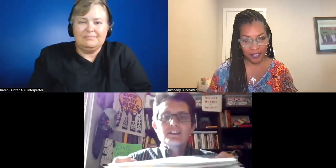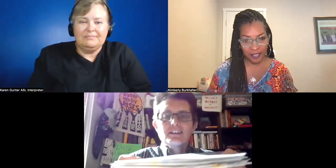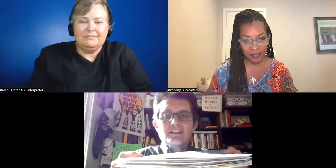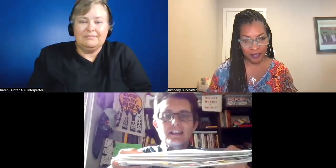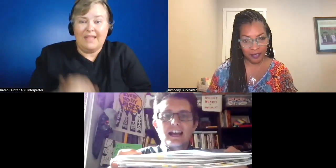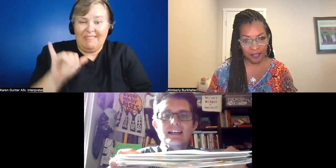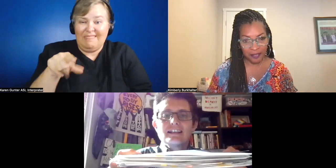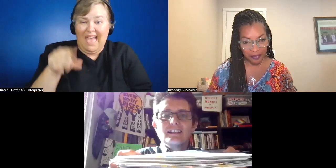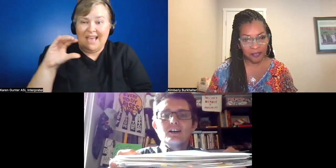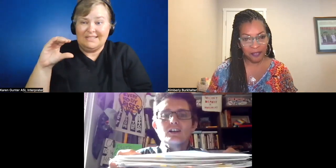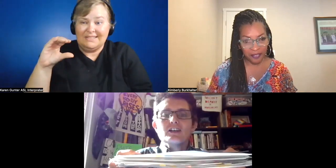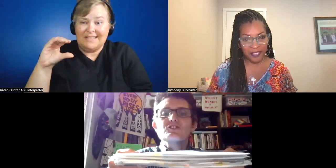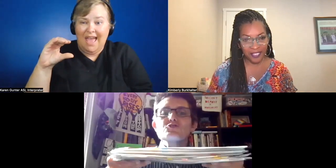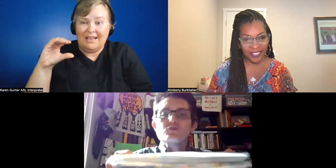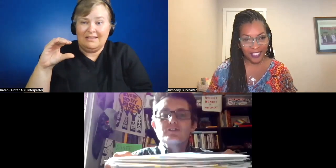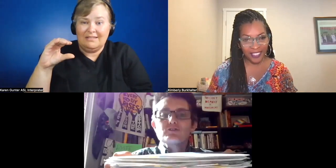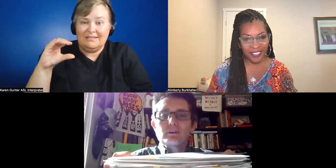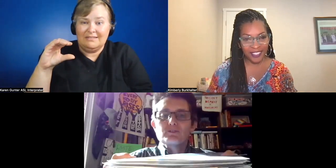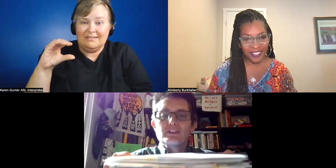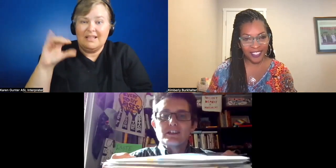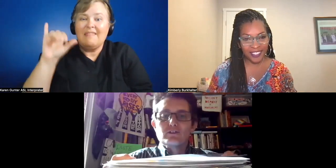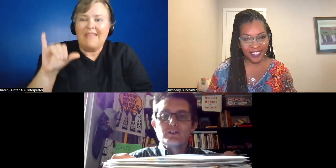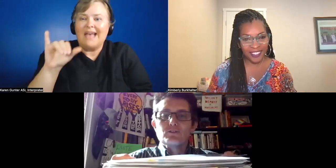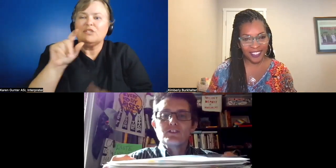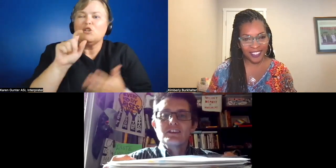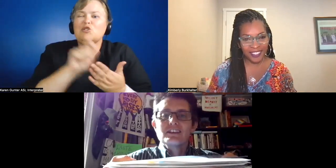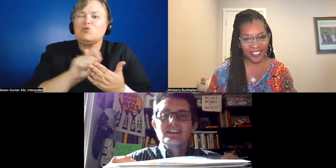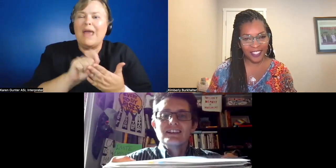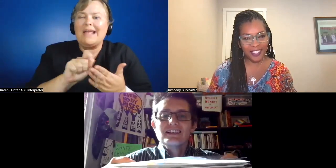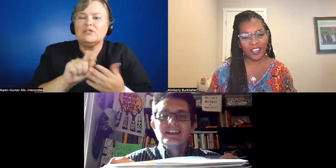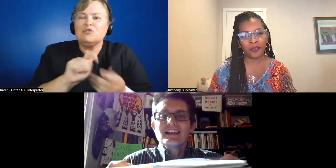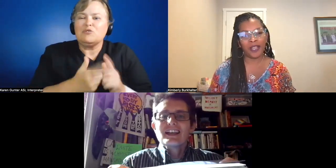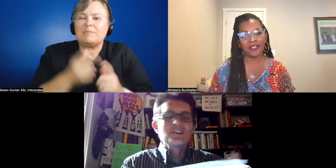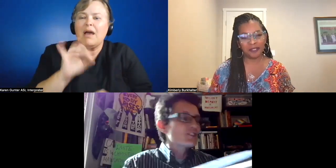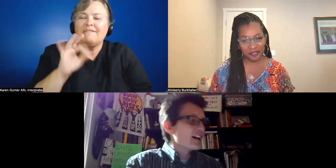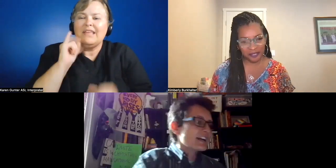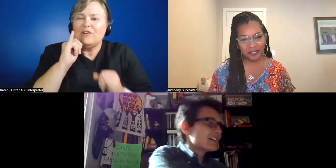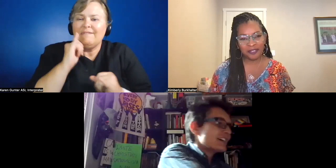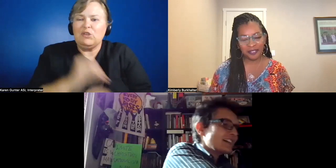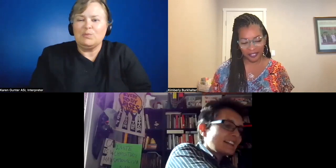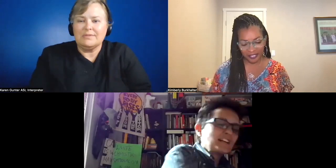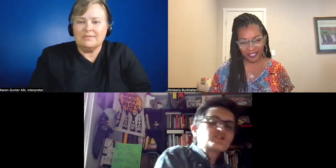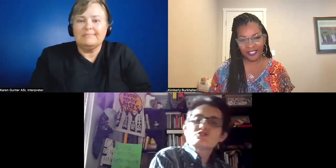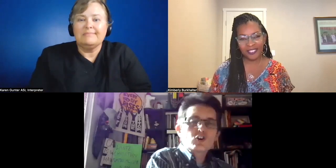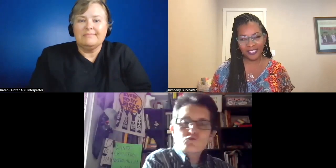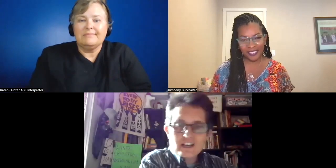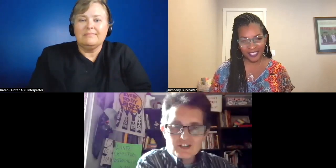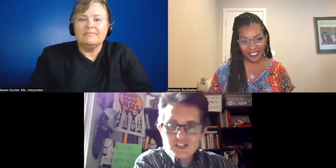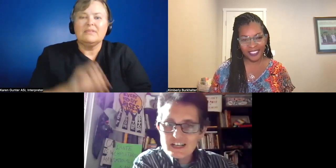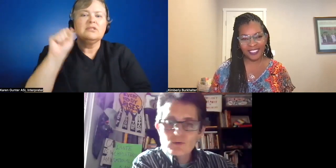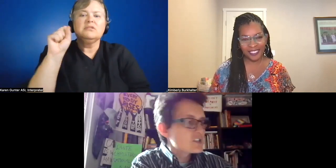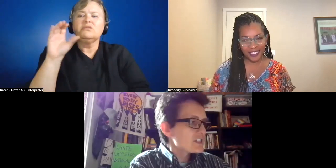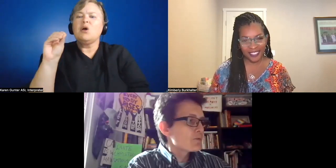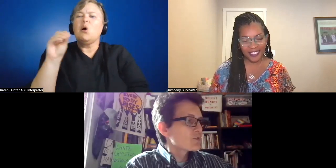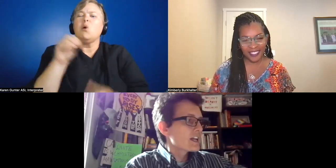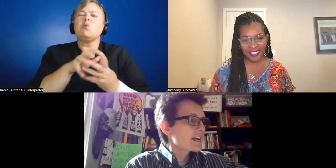This stack is the transcripts of the interviews. Oh, wow. It's so rich.